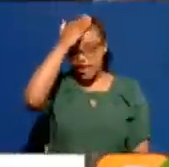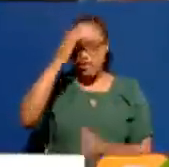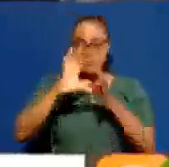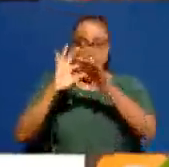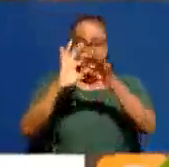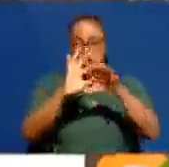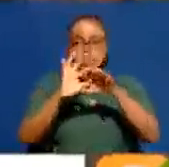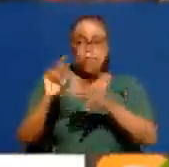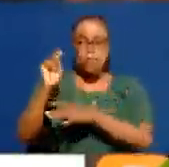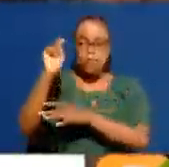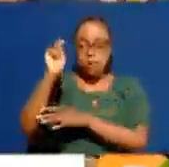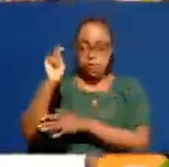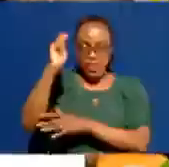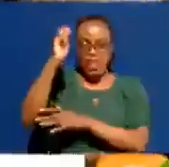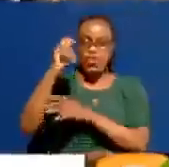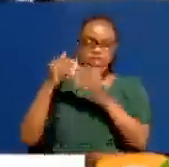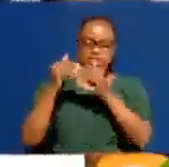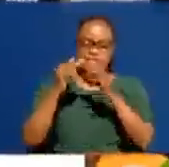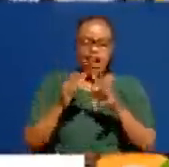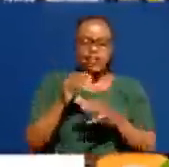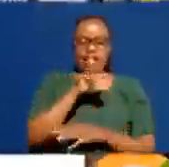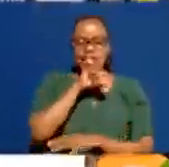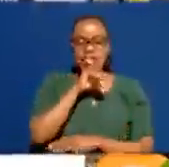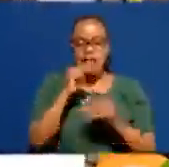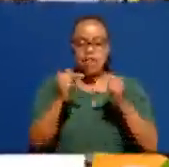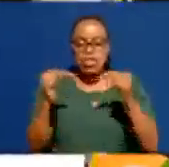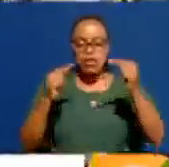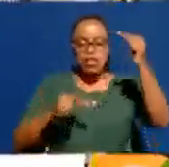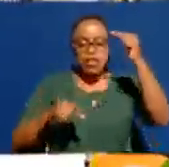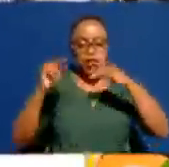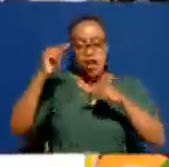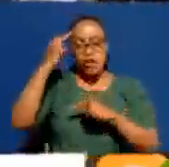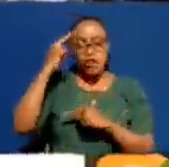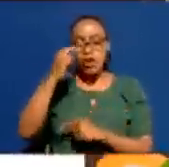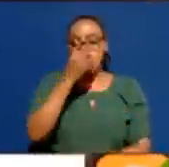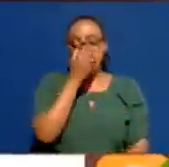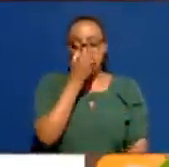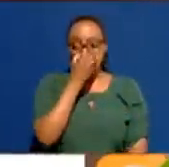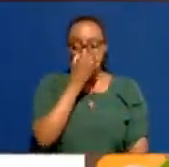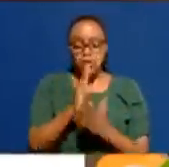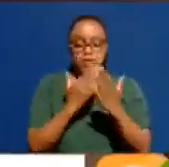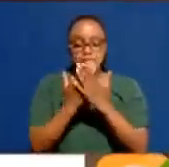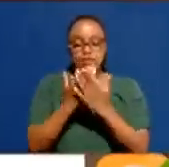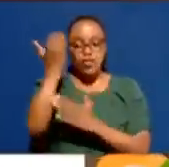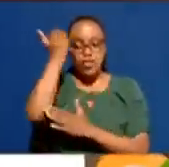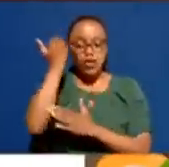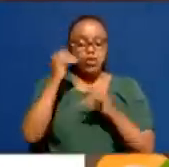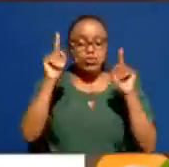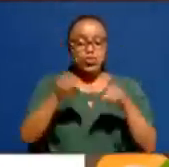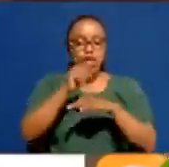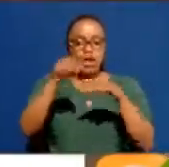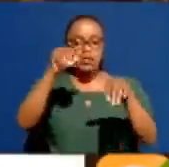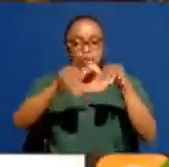Azimio la Umoja presidential candidate Raila Odinga contested the victory of President-elect William Ruto, petitioning the court to nullify the